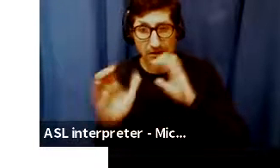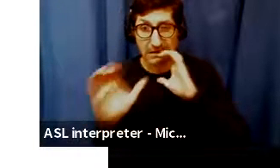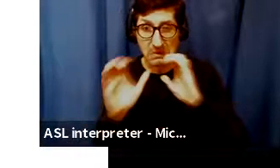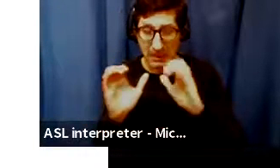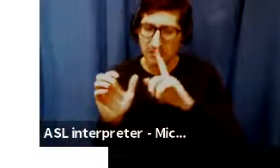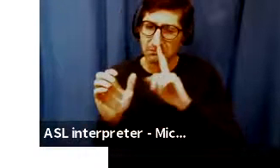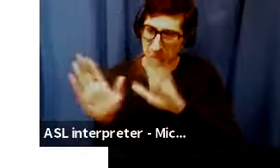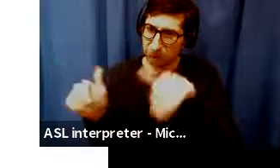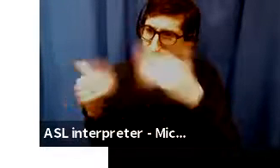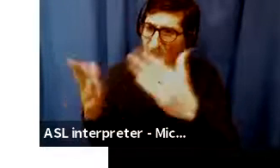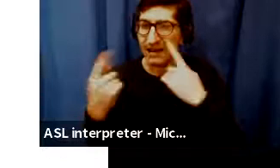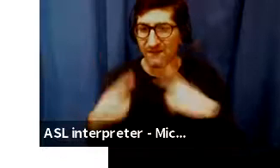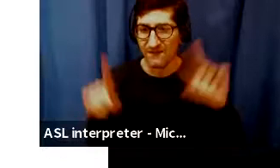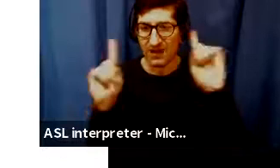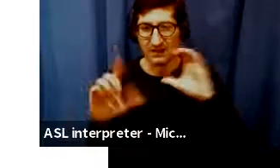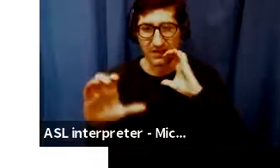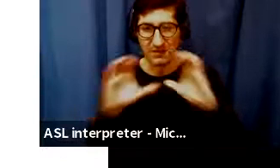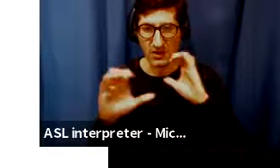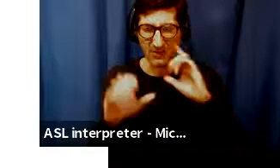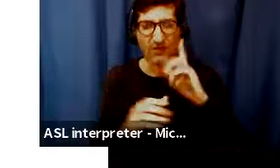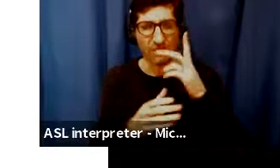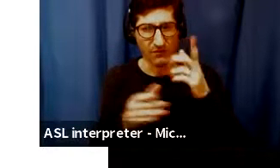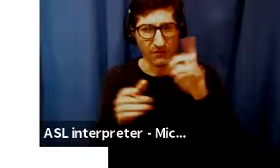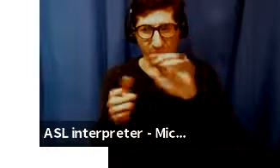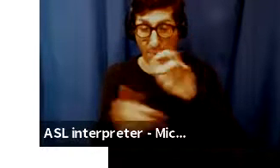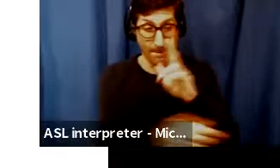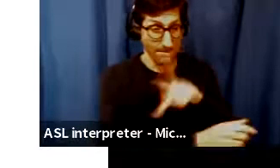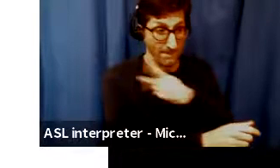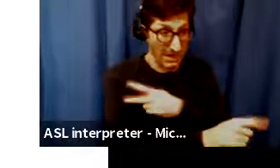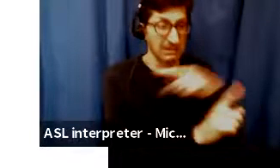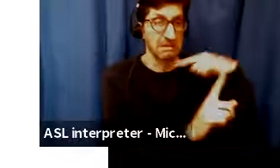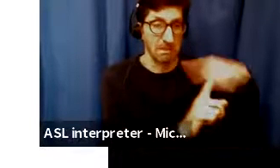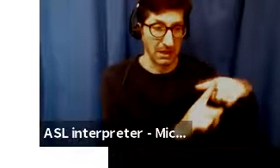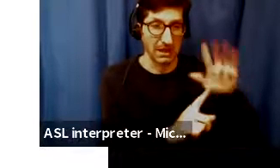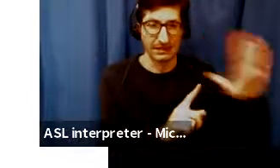need to provide effective communication to that person as well.